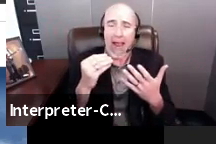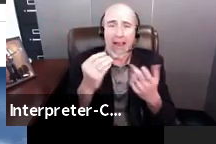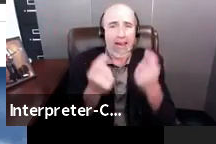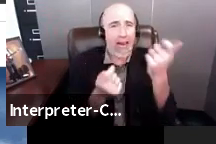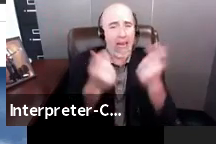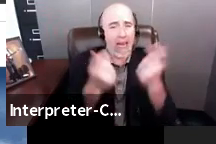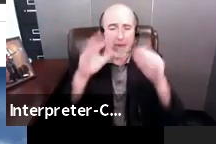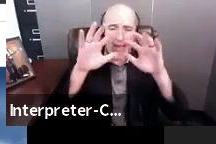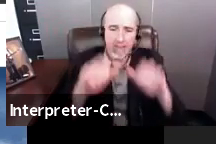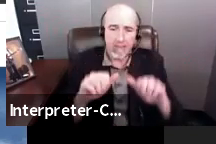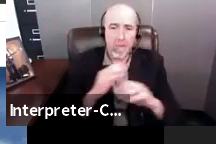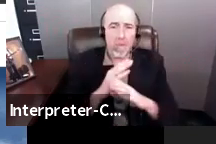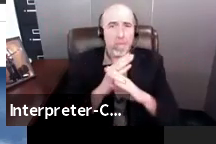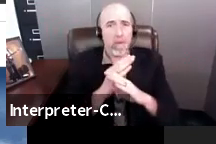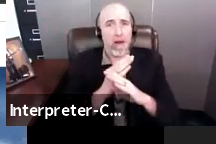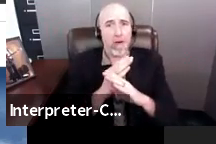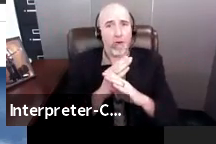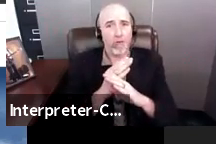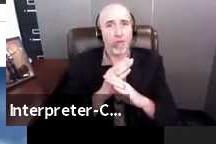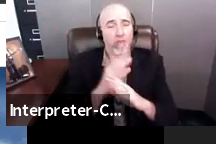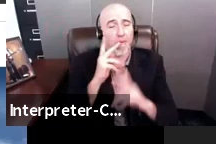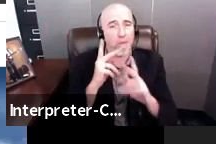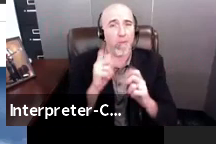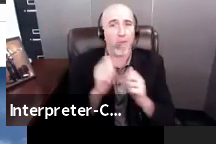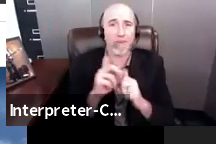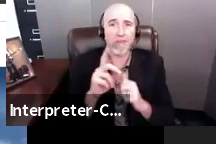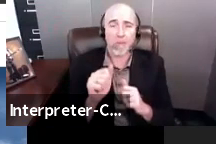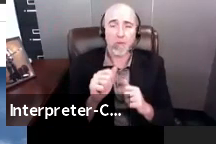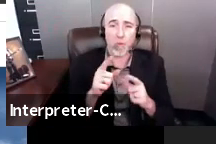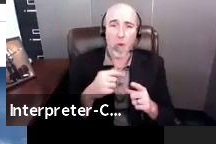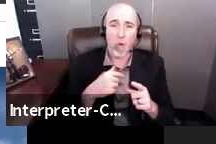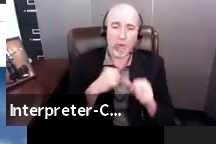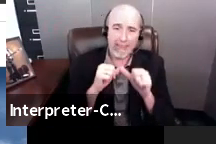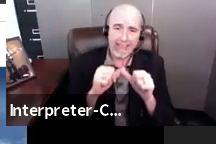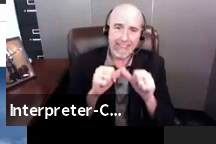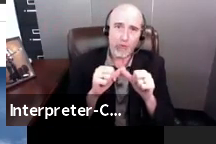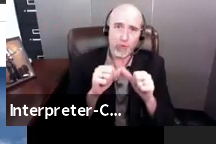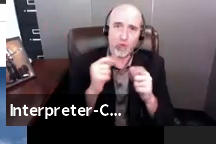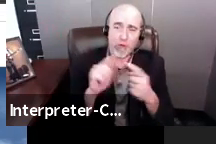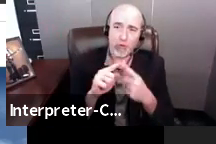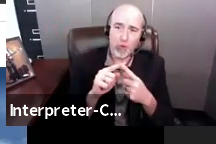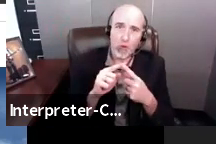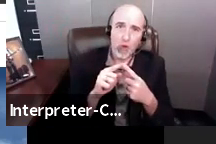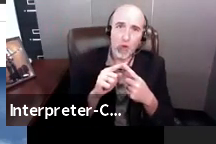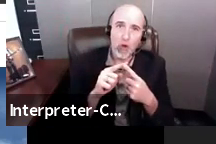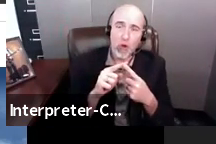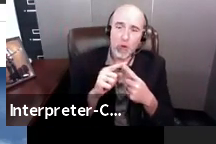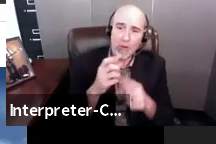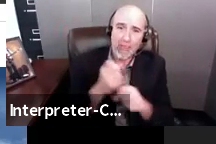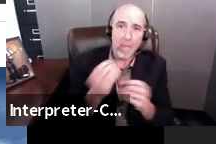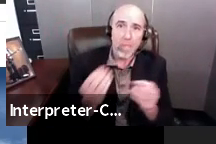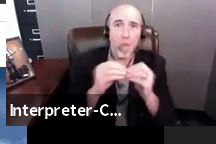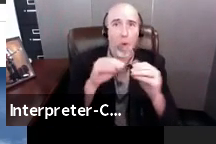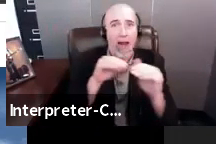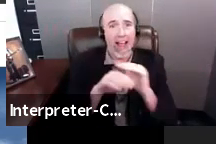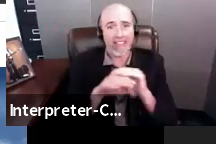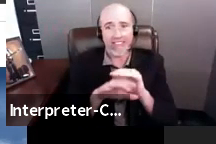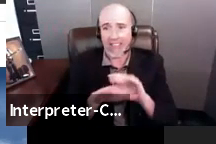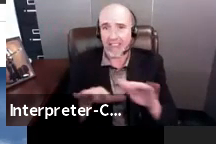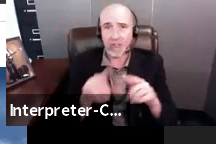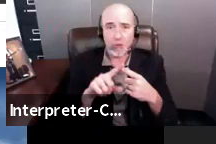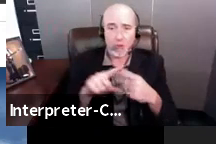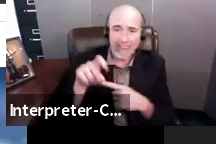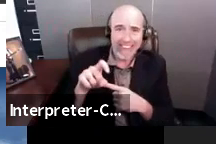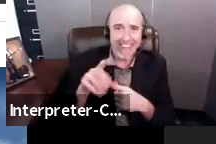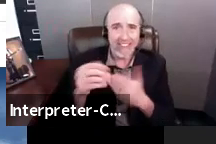barriers for those with disabilities as we continue to try to help them gain more access to needs